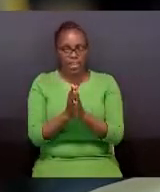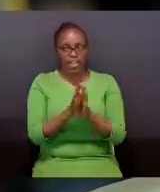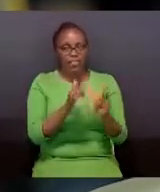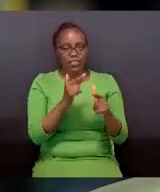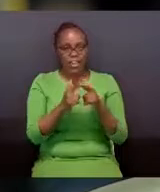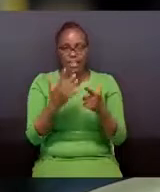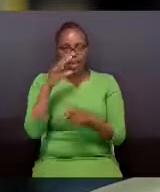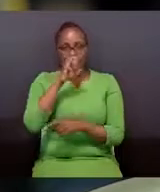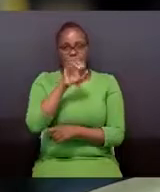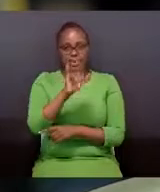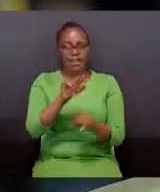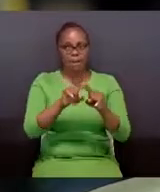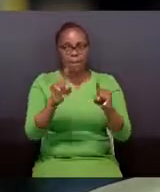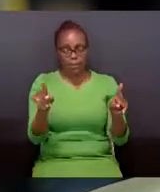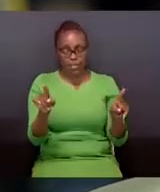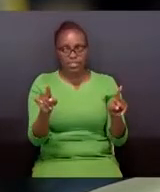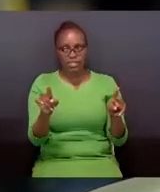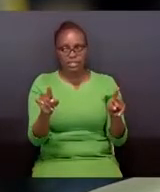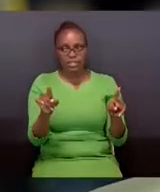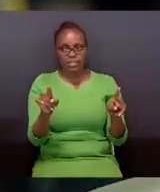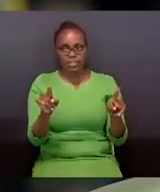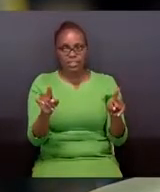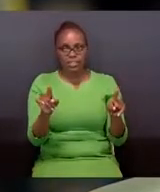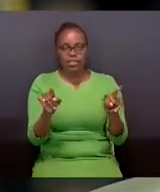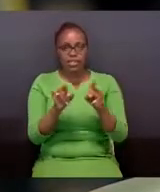are lucky. But given my